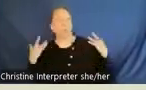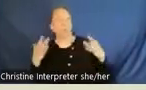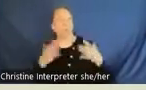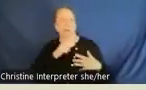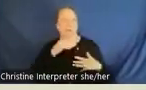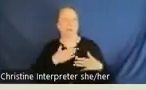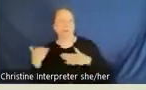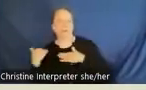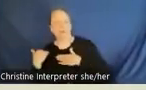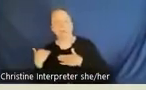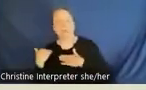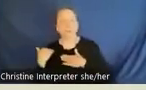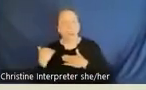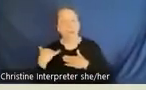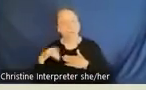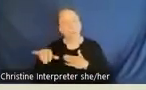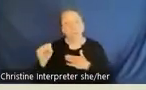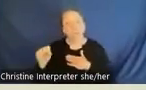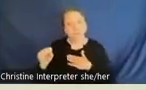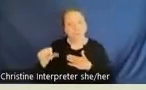it's a real issue. It's a real issue.